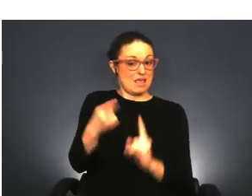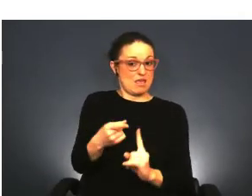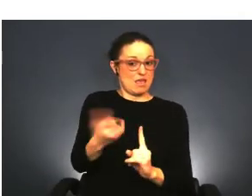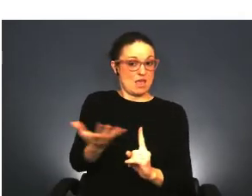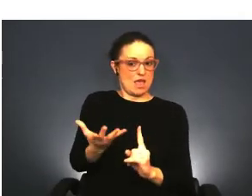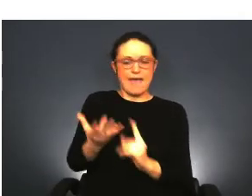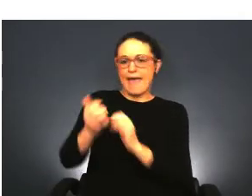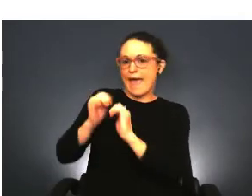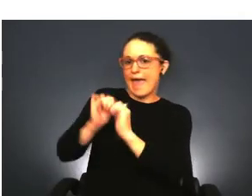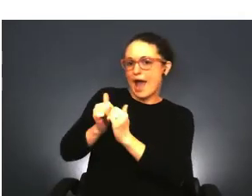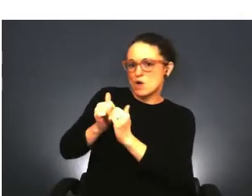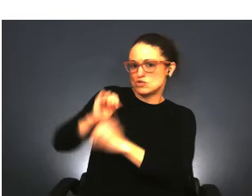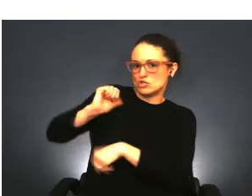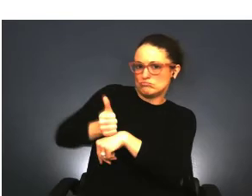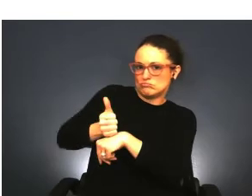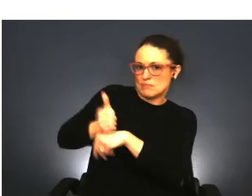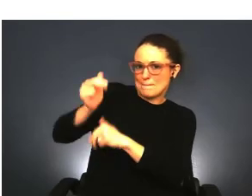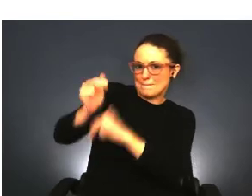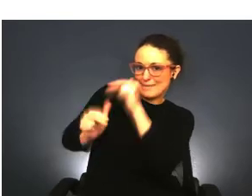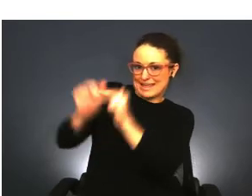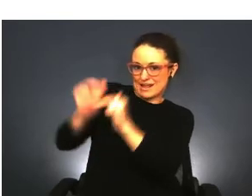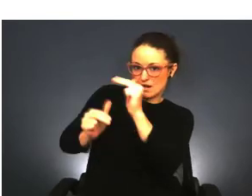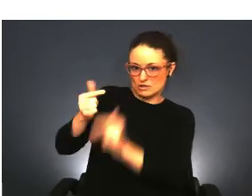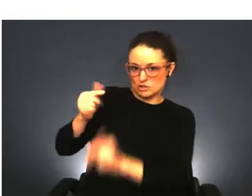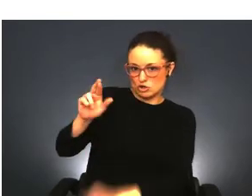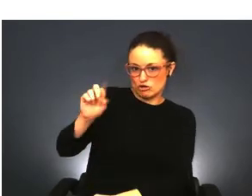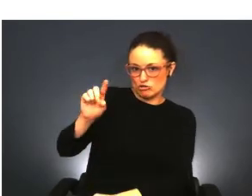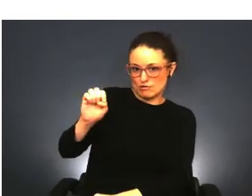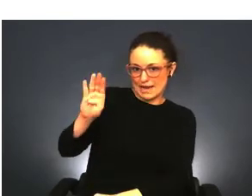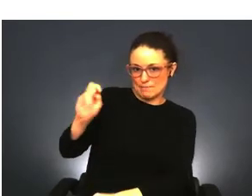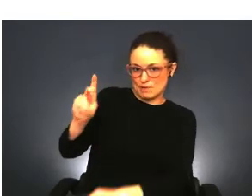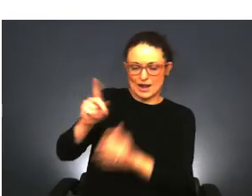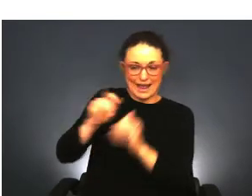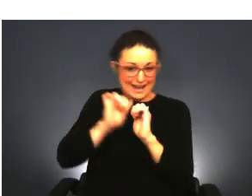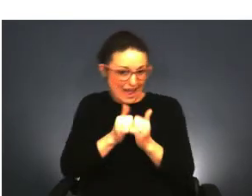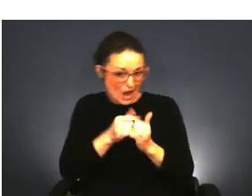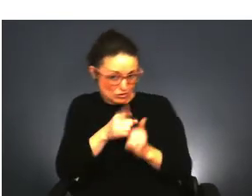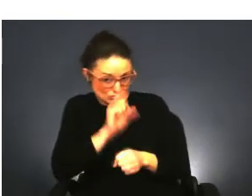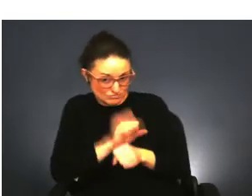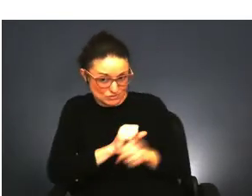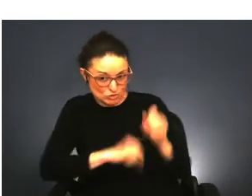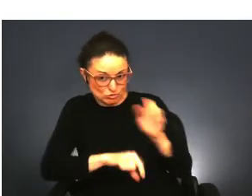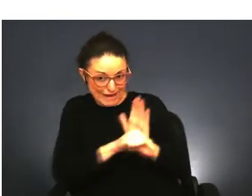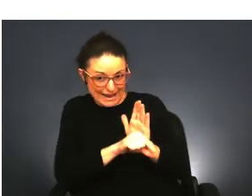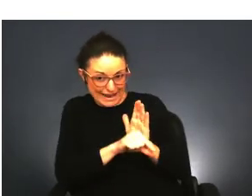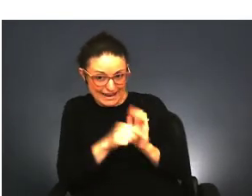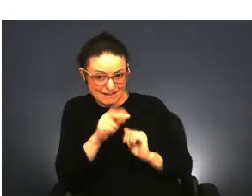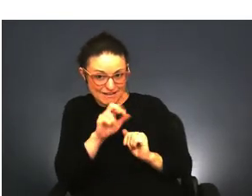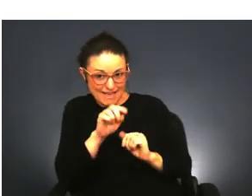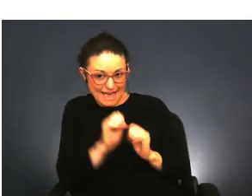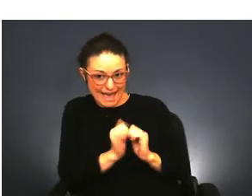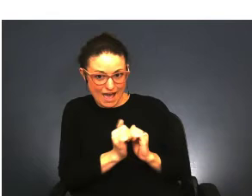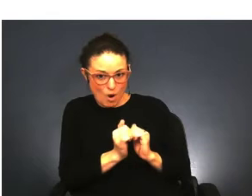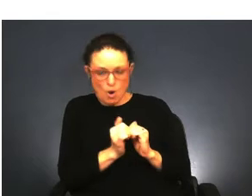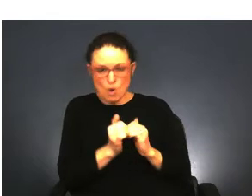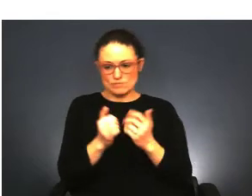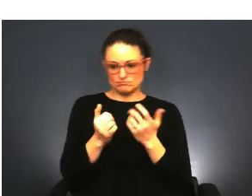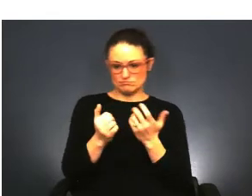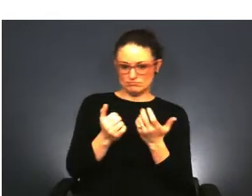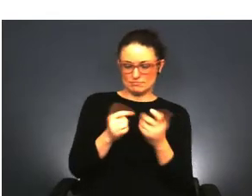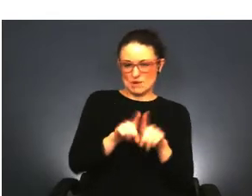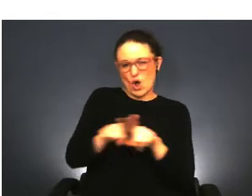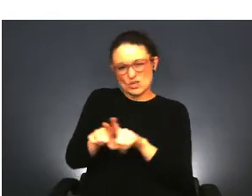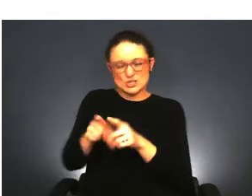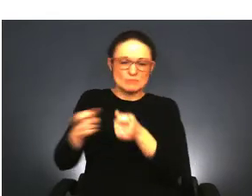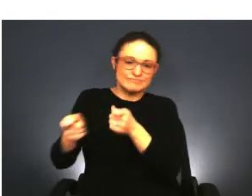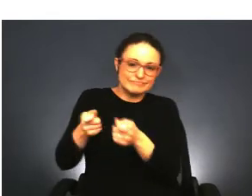do you grade. And then in management, we cover how do you work with all of the different like policies and